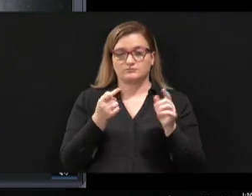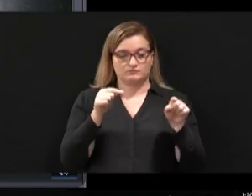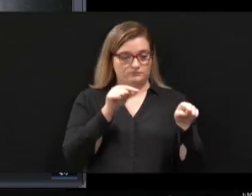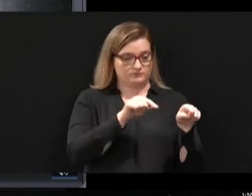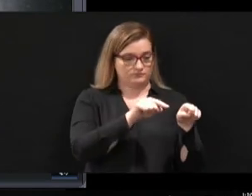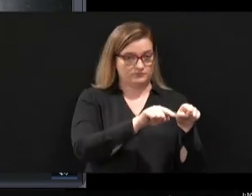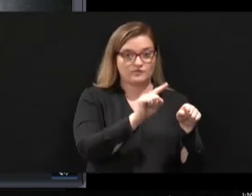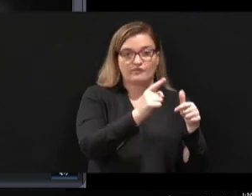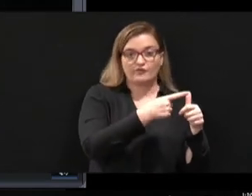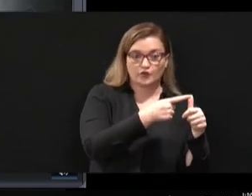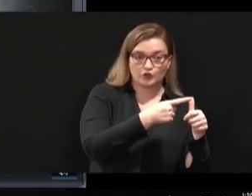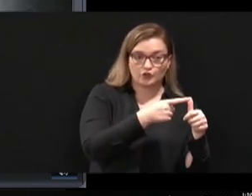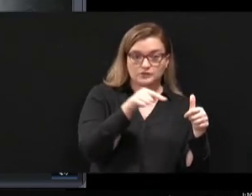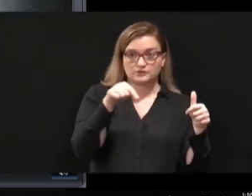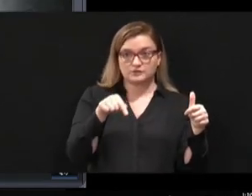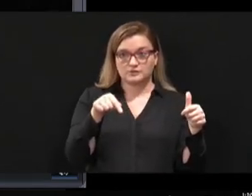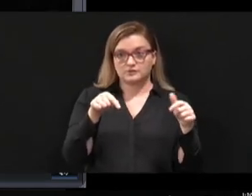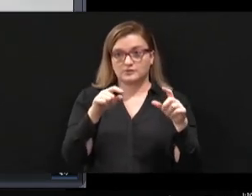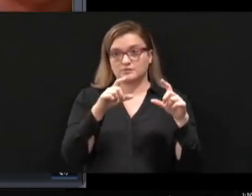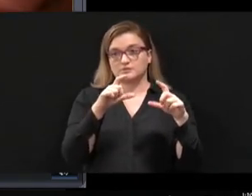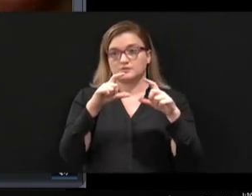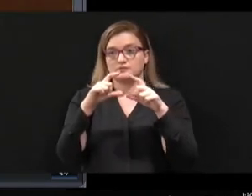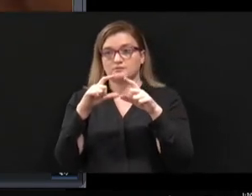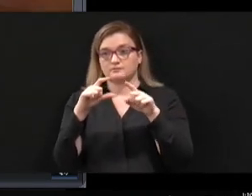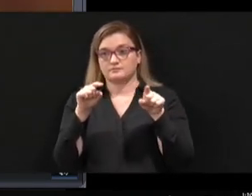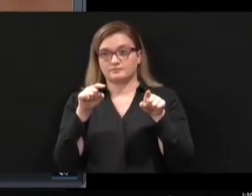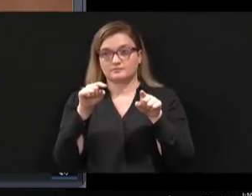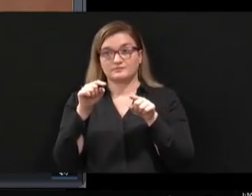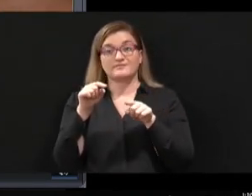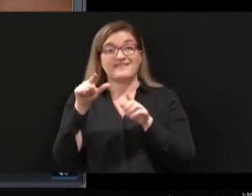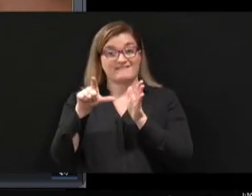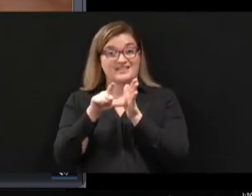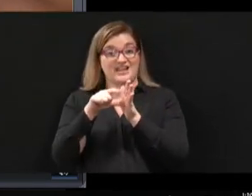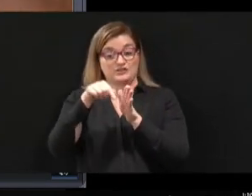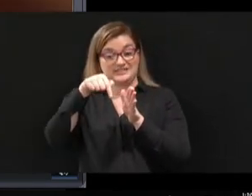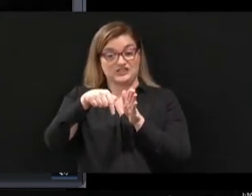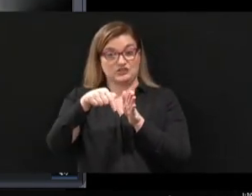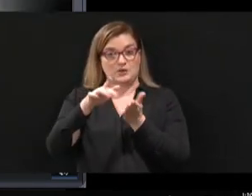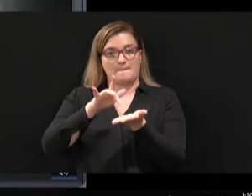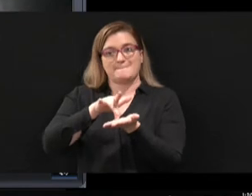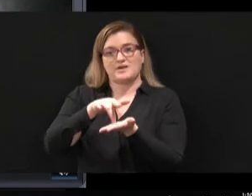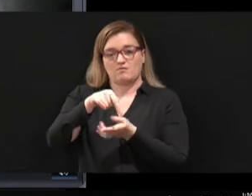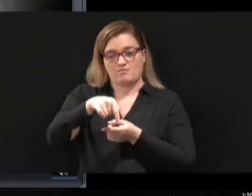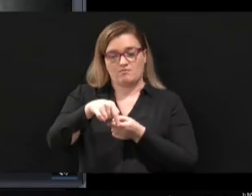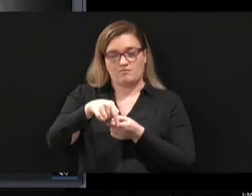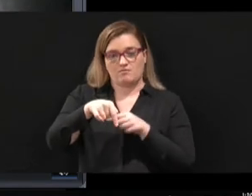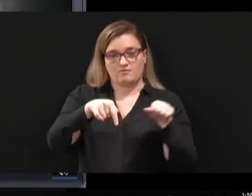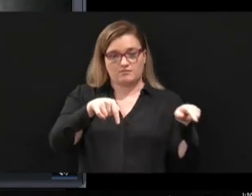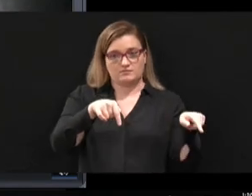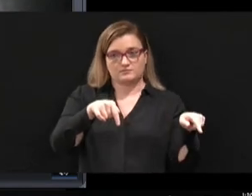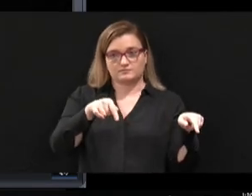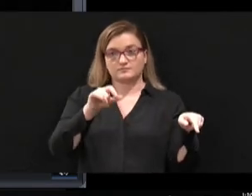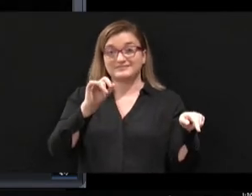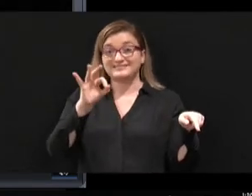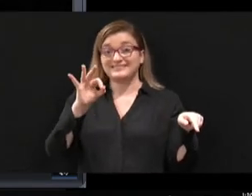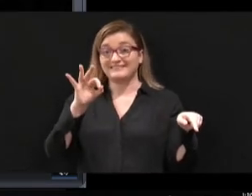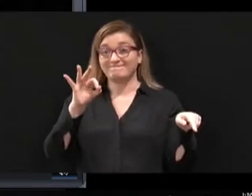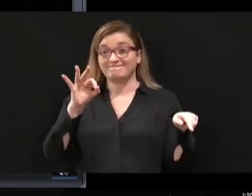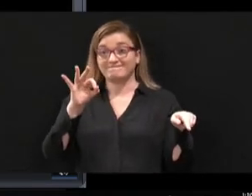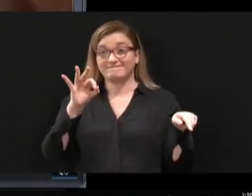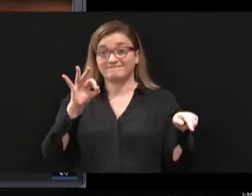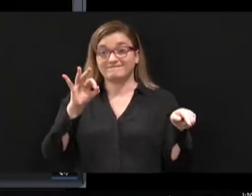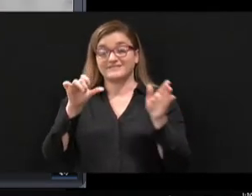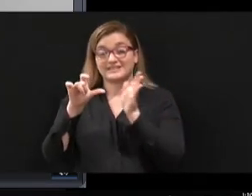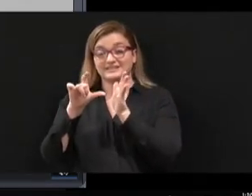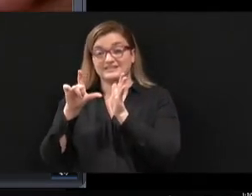first pile. If the letter is here, then it tells you the middle pile. You're going to put that in the middle pile. And